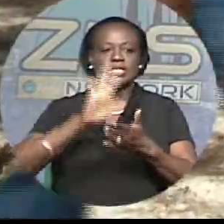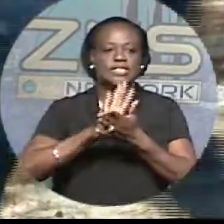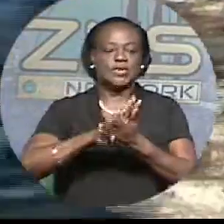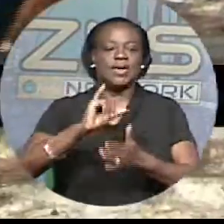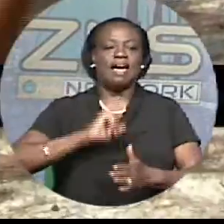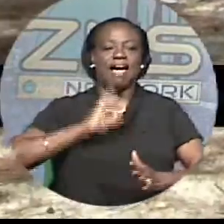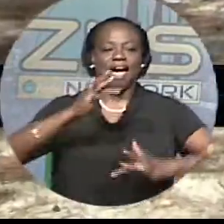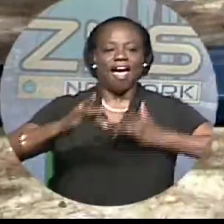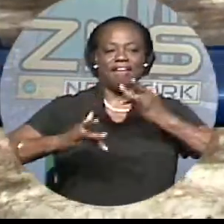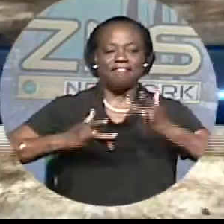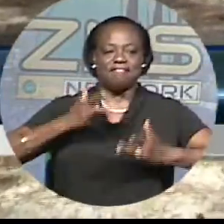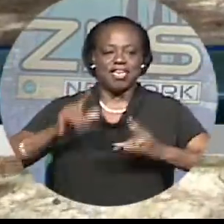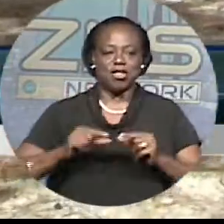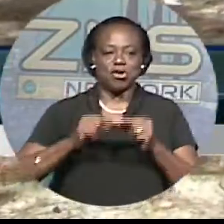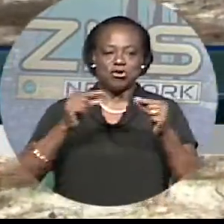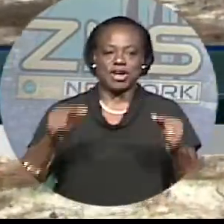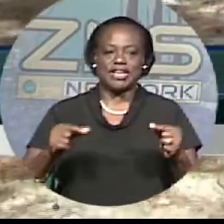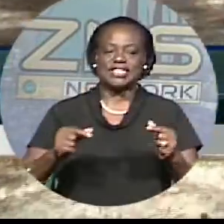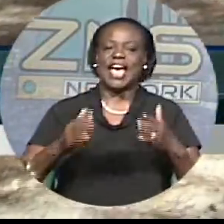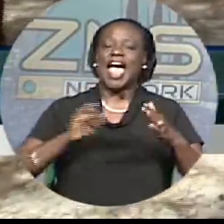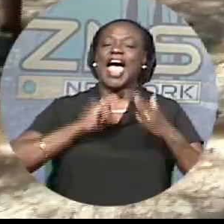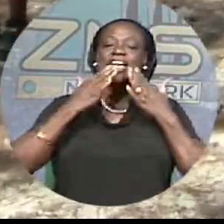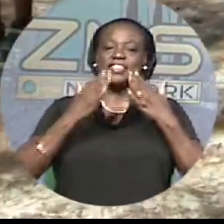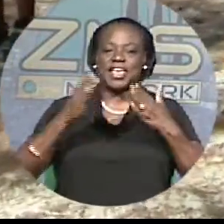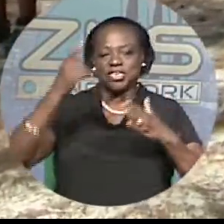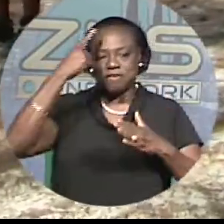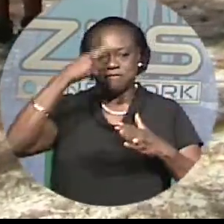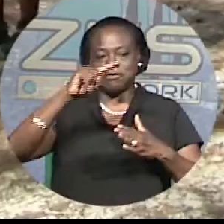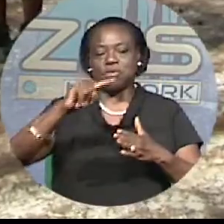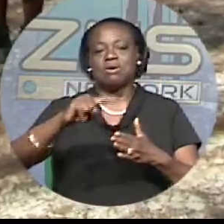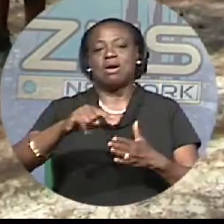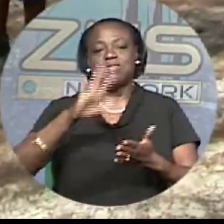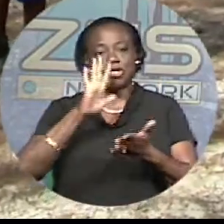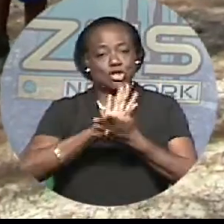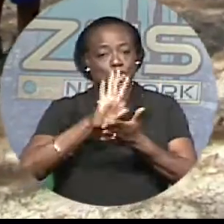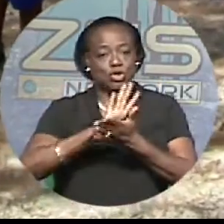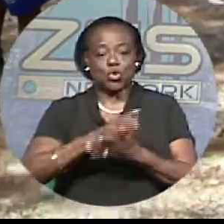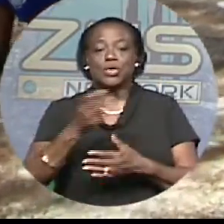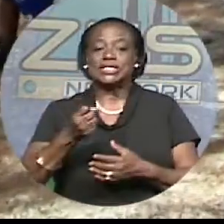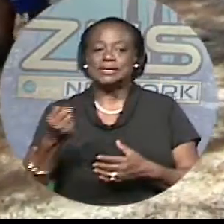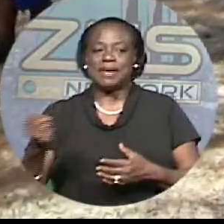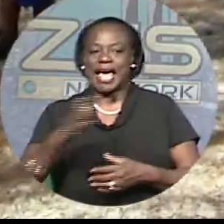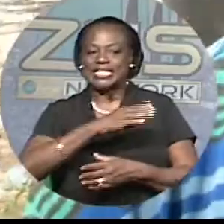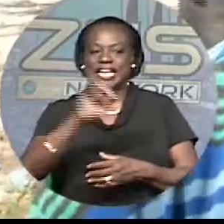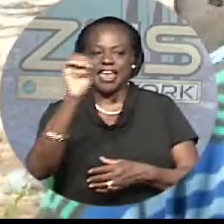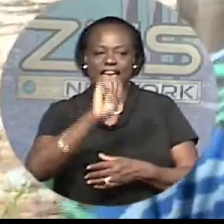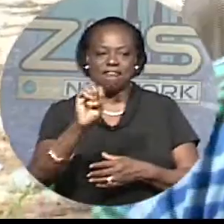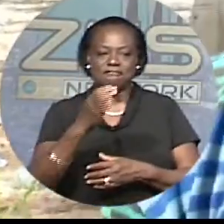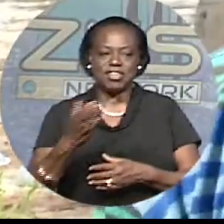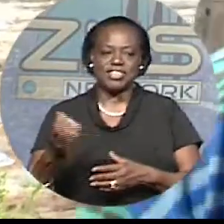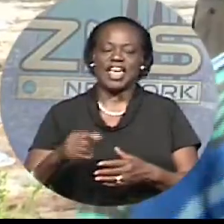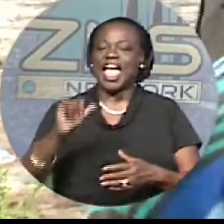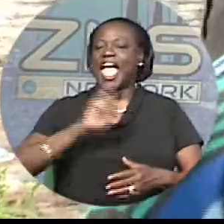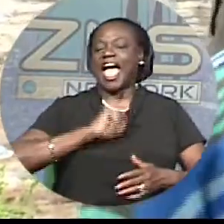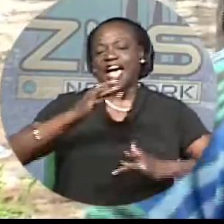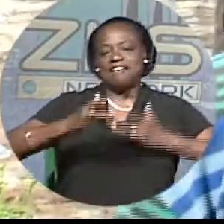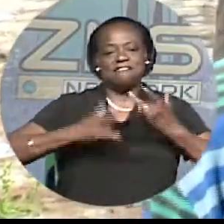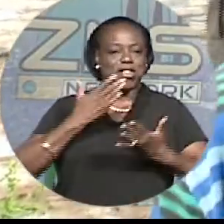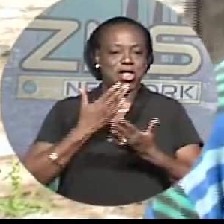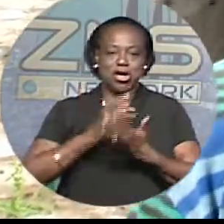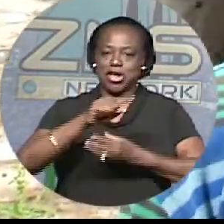great. I thank you for the school supplies and everything. I feel good about